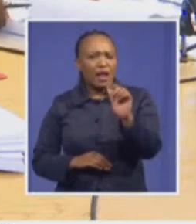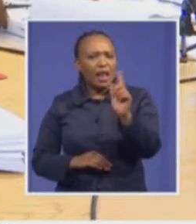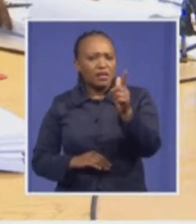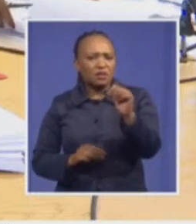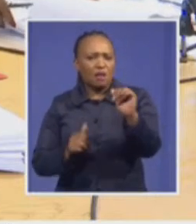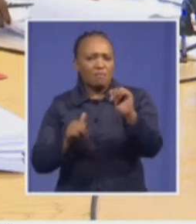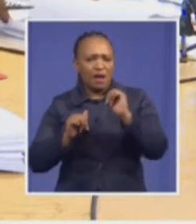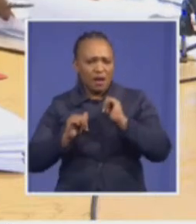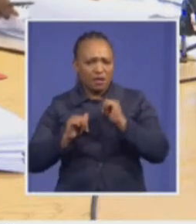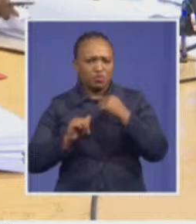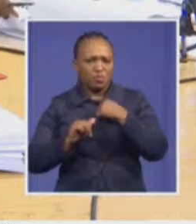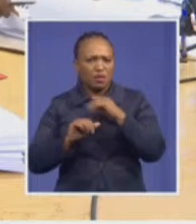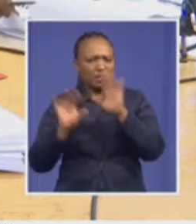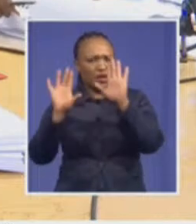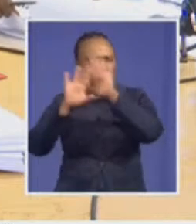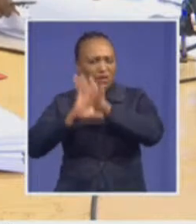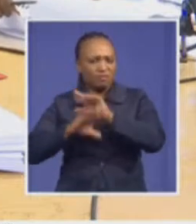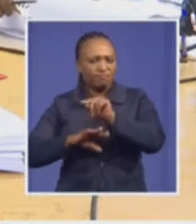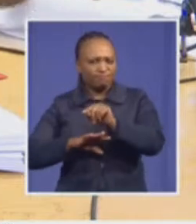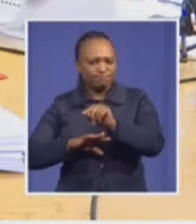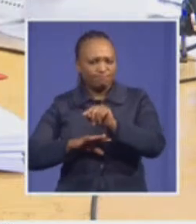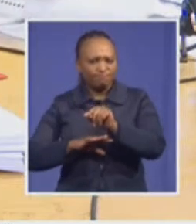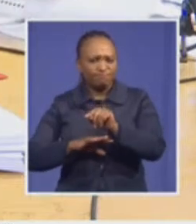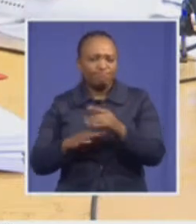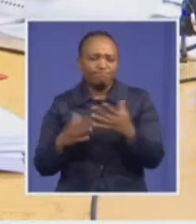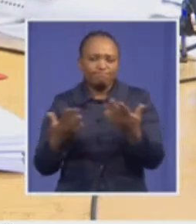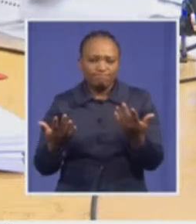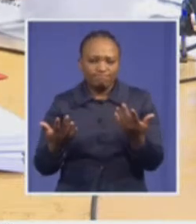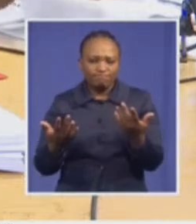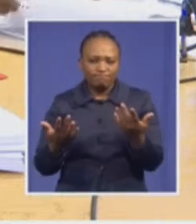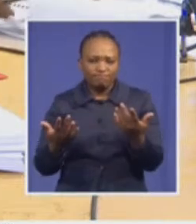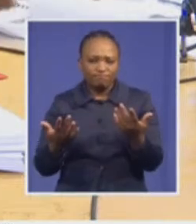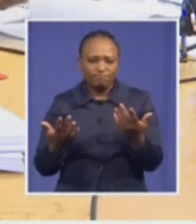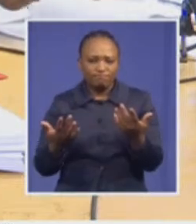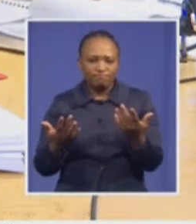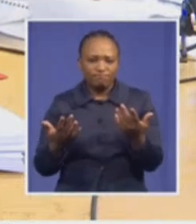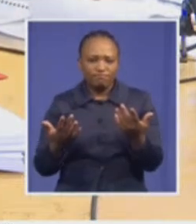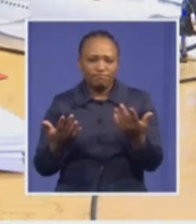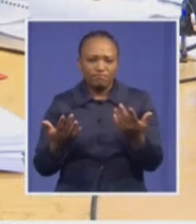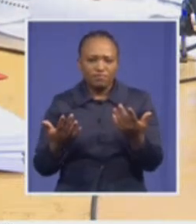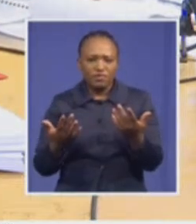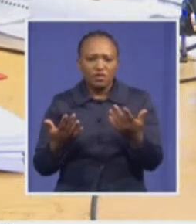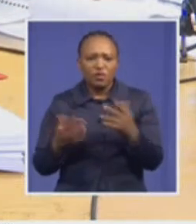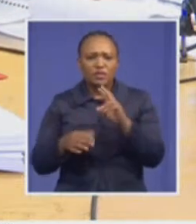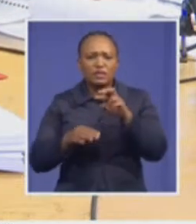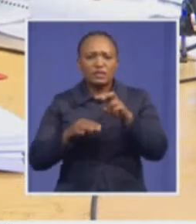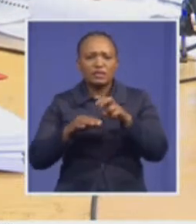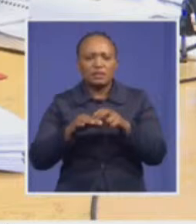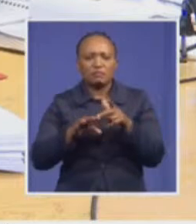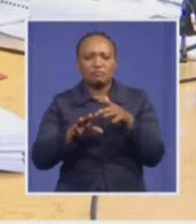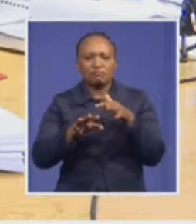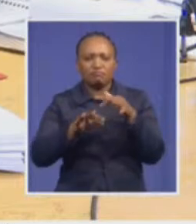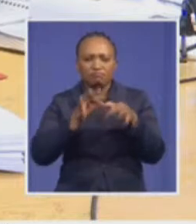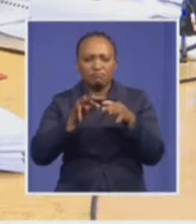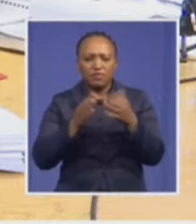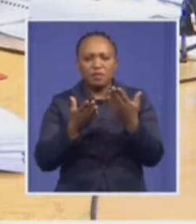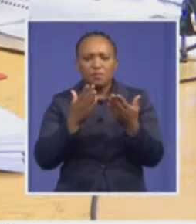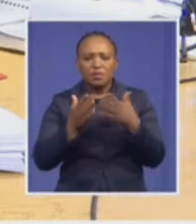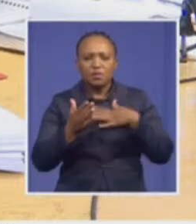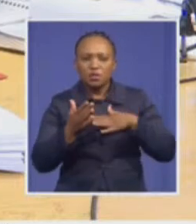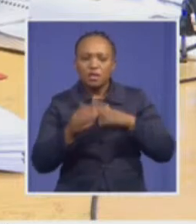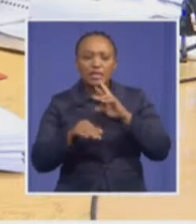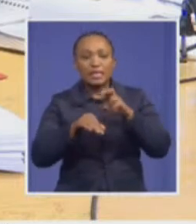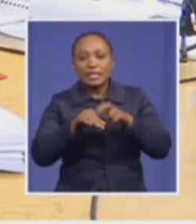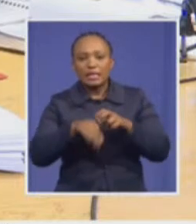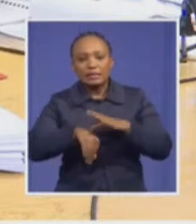of course now seeing that, look, this thing did play, and I'm sure she would have wanted time to understand the